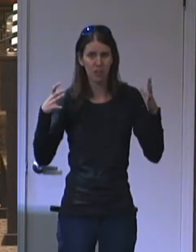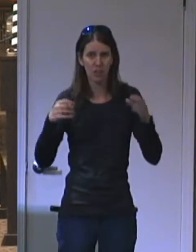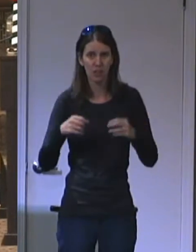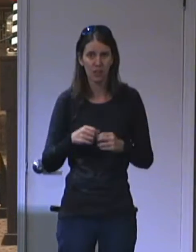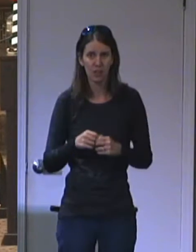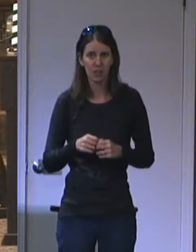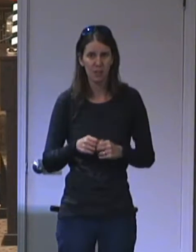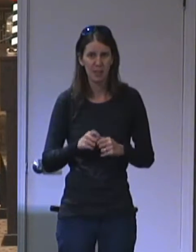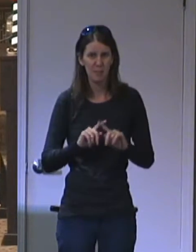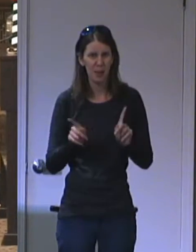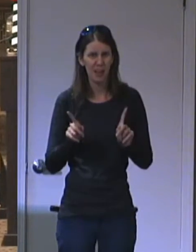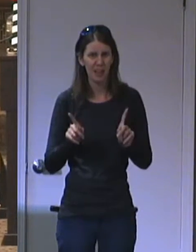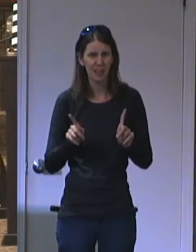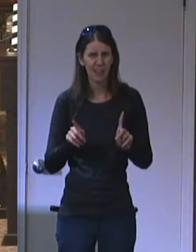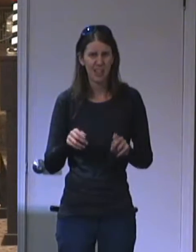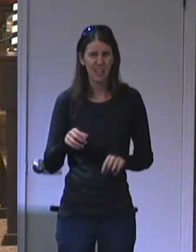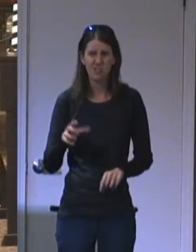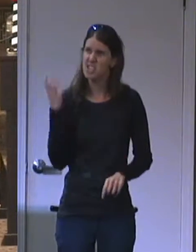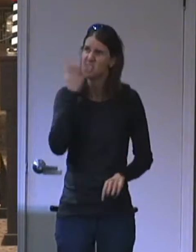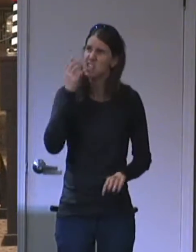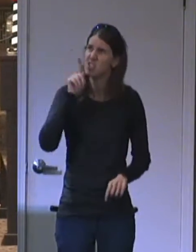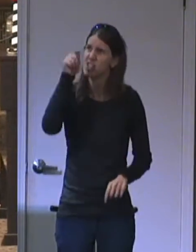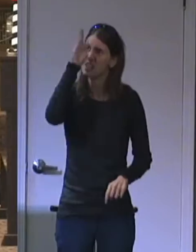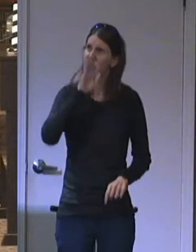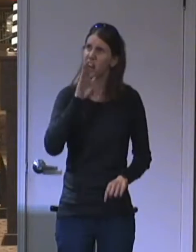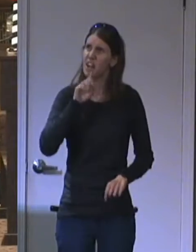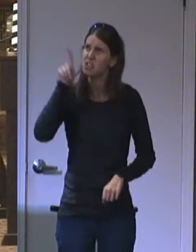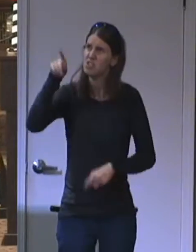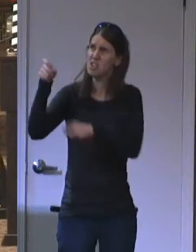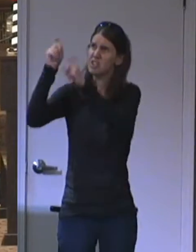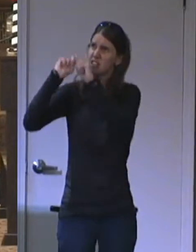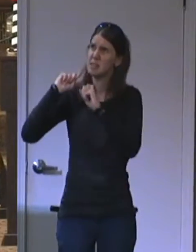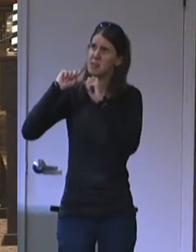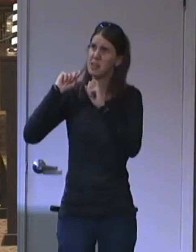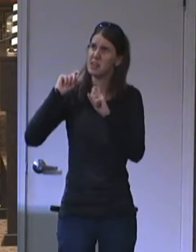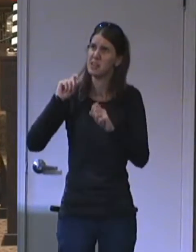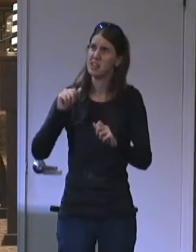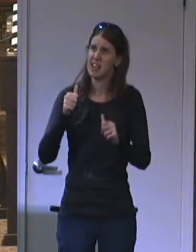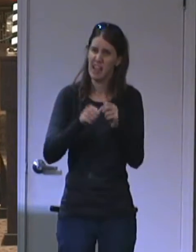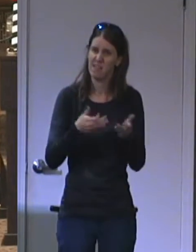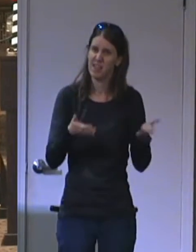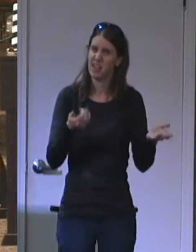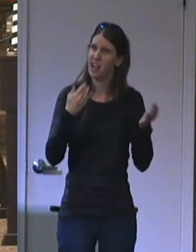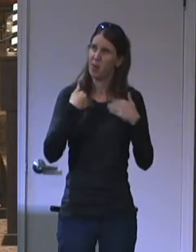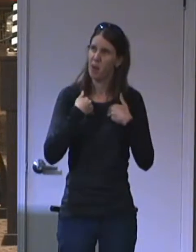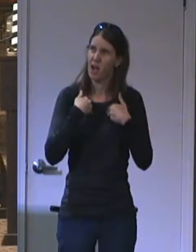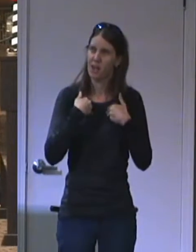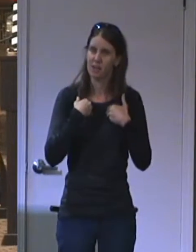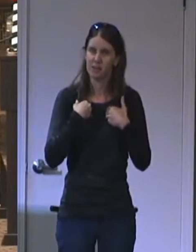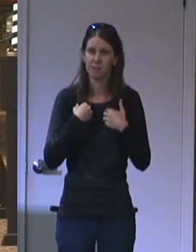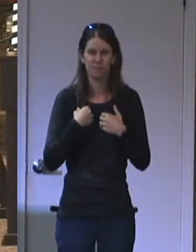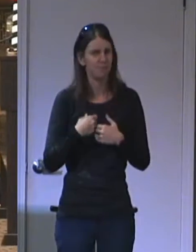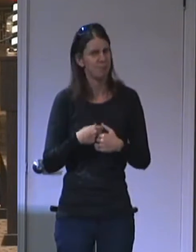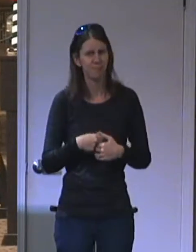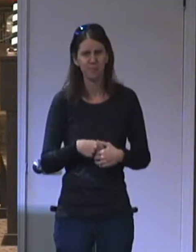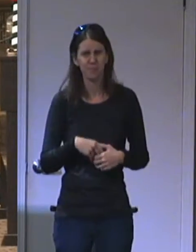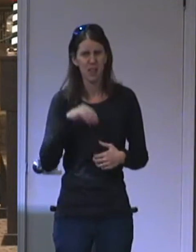And we still get mad at God because God didn't give us everything we want exactly the way we wanted it.